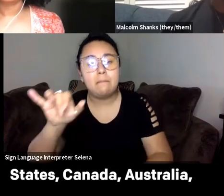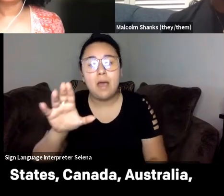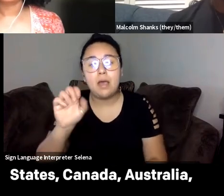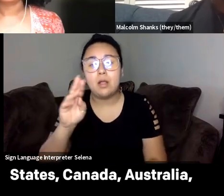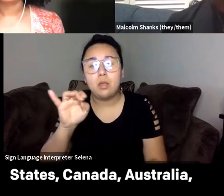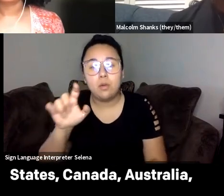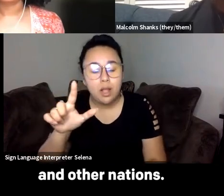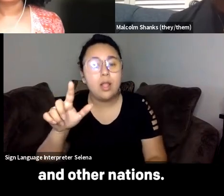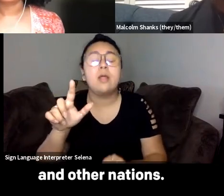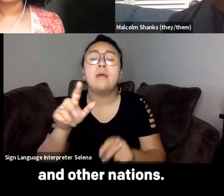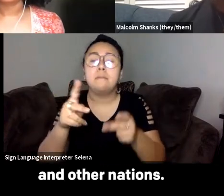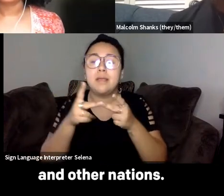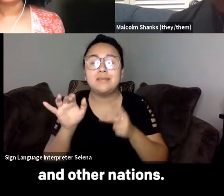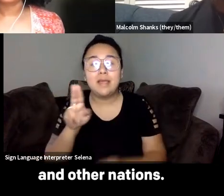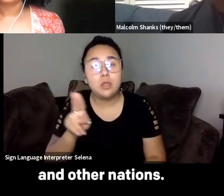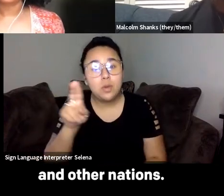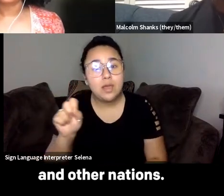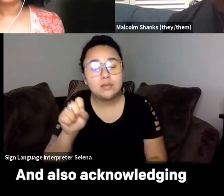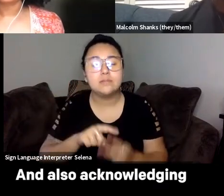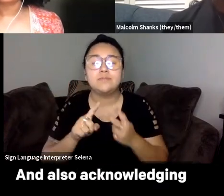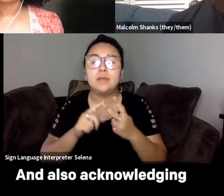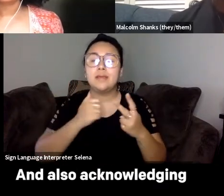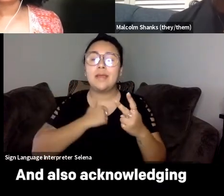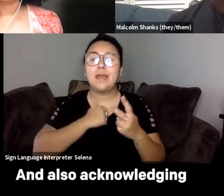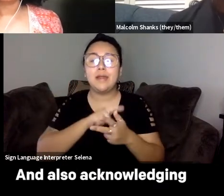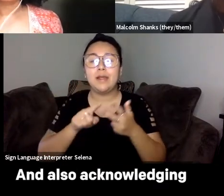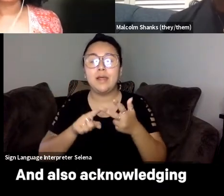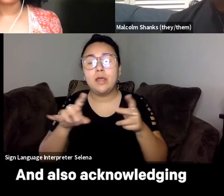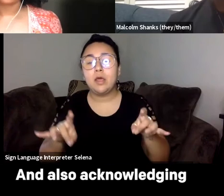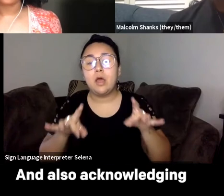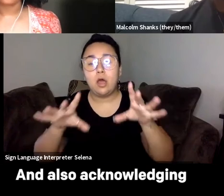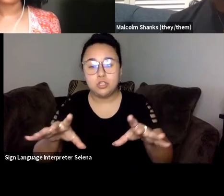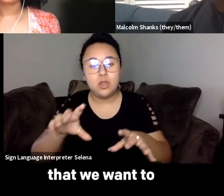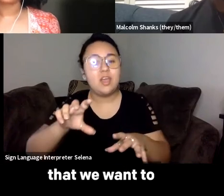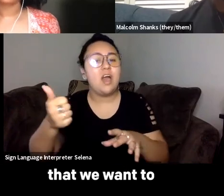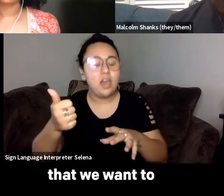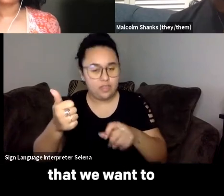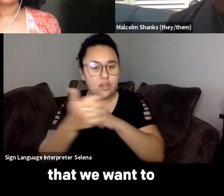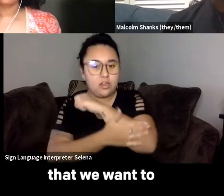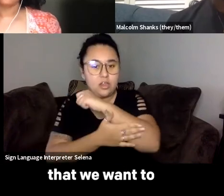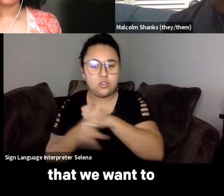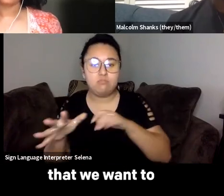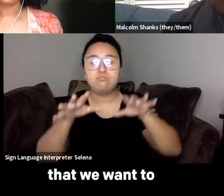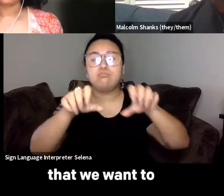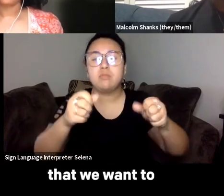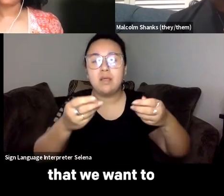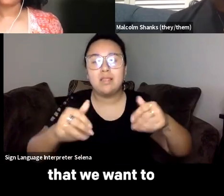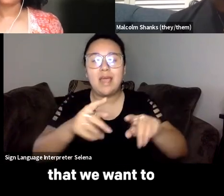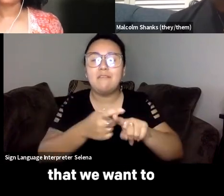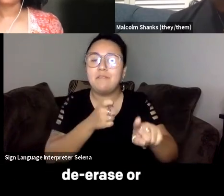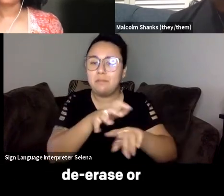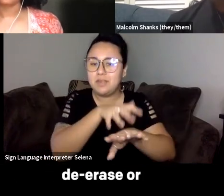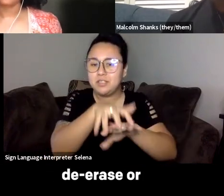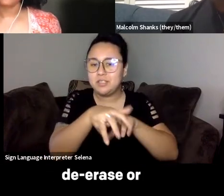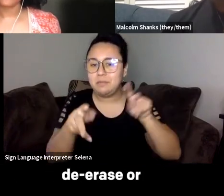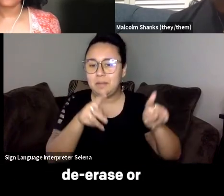United States, Canada, Australia, and other nations. And also acknowledging that